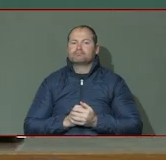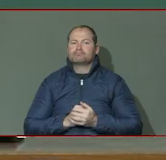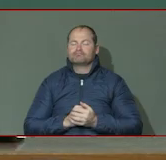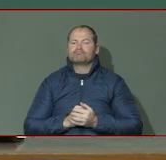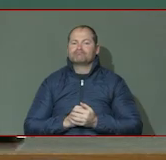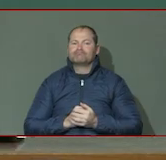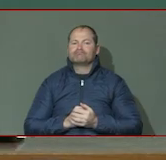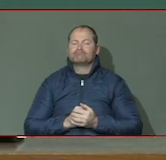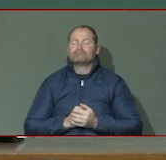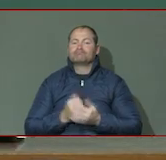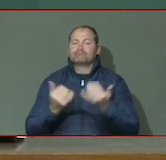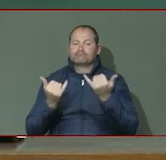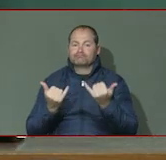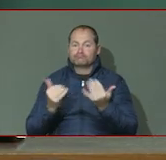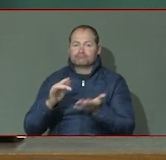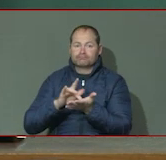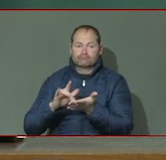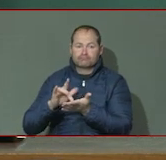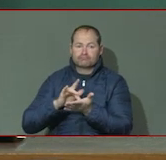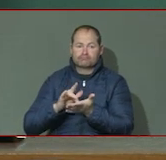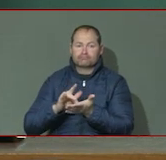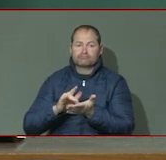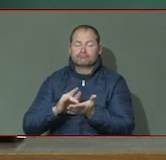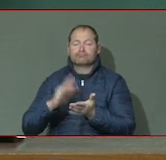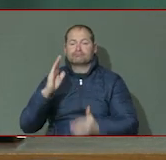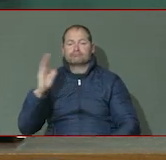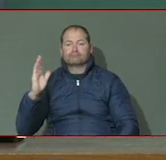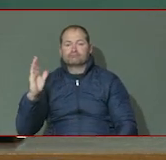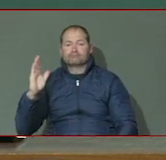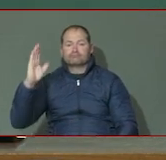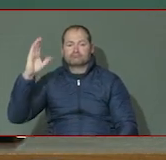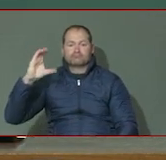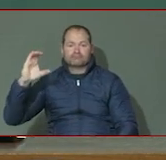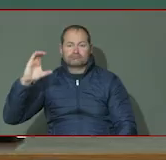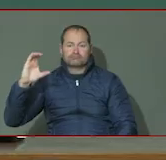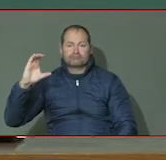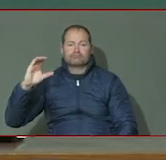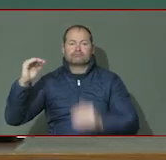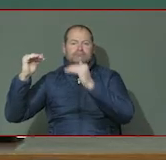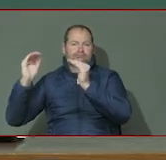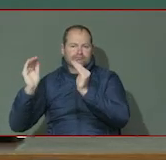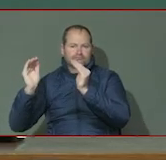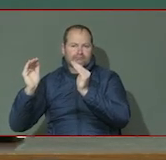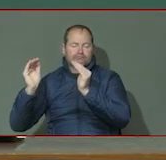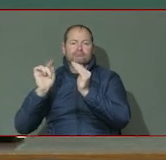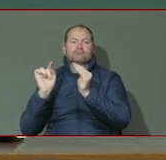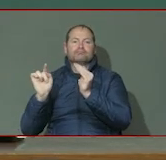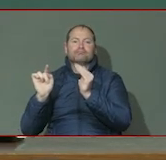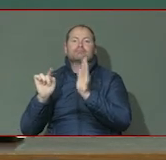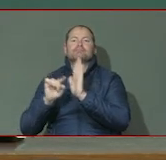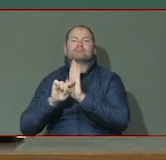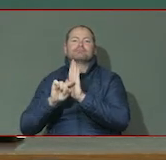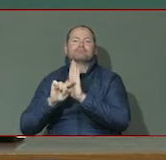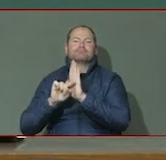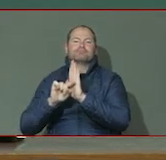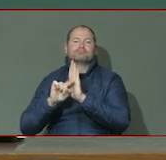So when we do the calculation, everything that's on the credit side, we put in brackets. We say that's our minus.